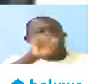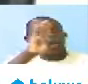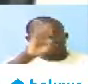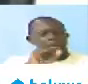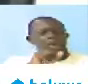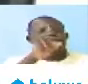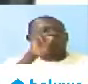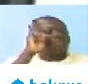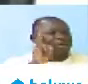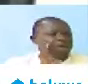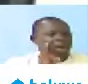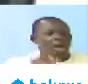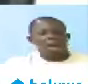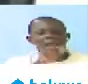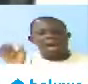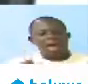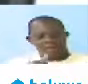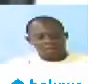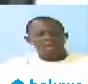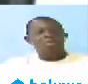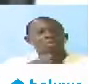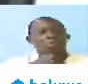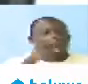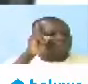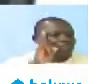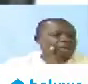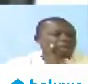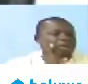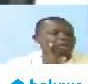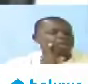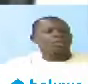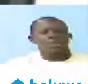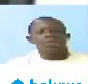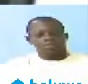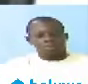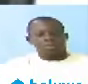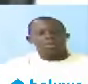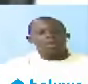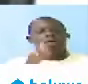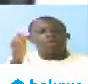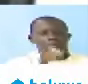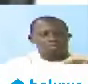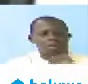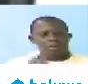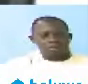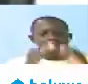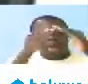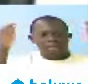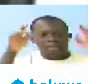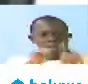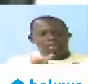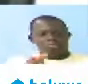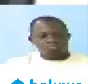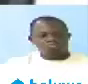father. And in the mama cheo. Plus my grandfather. So all the kambane are here. They were age